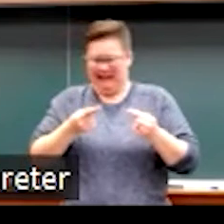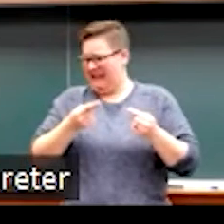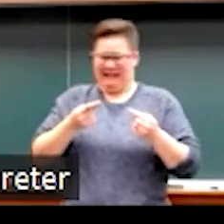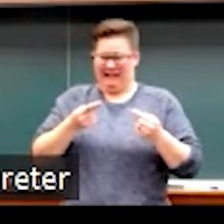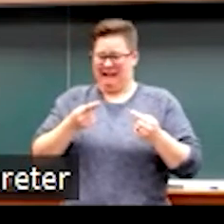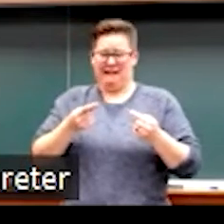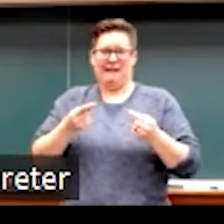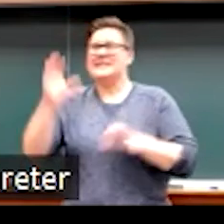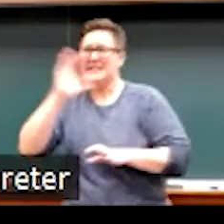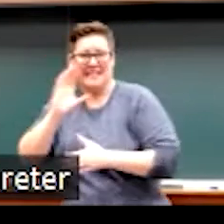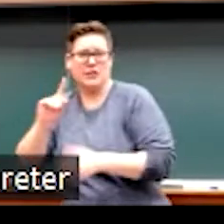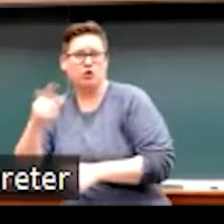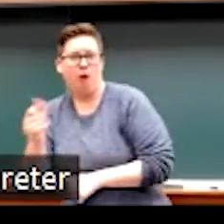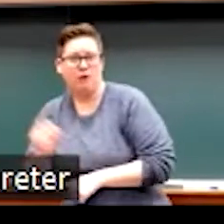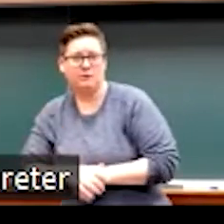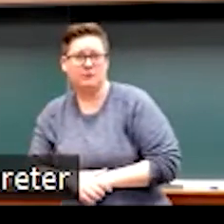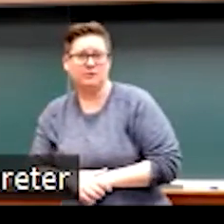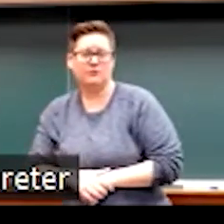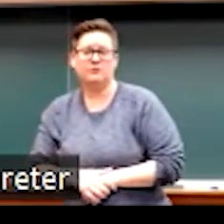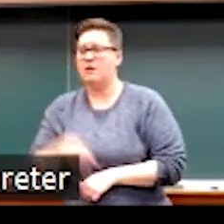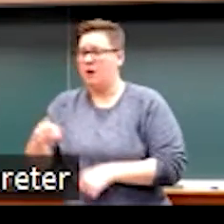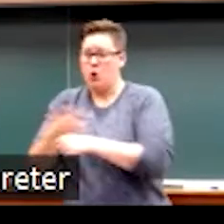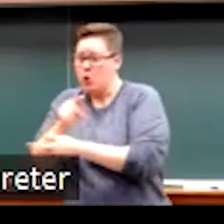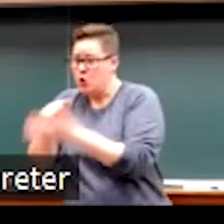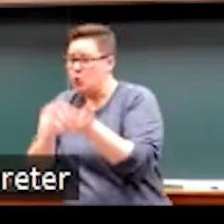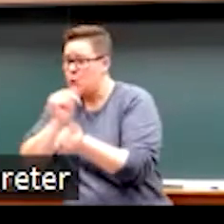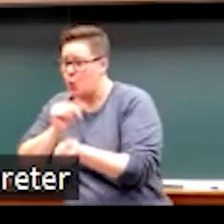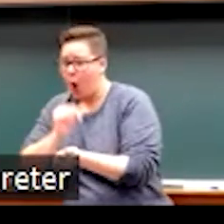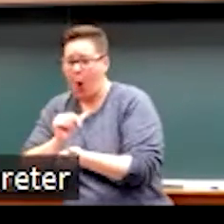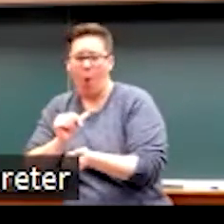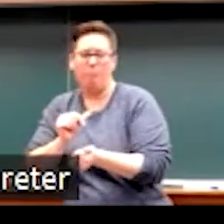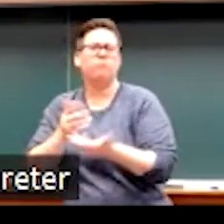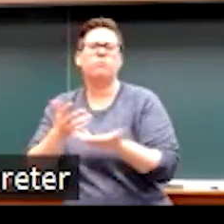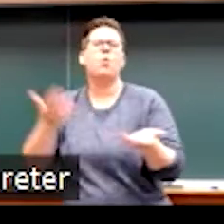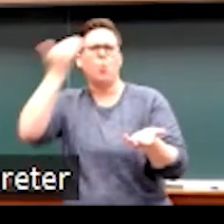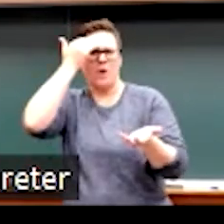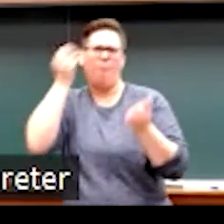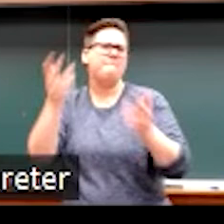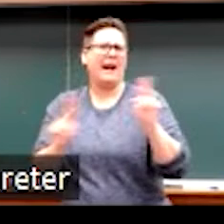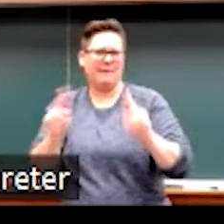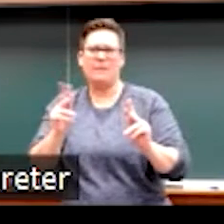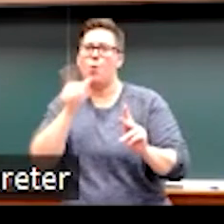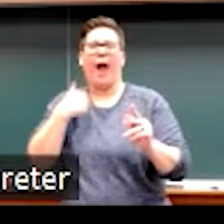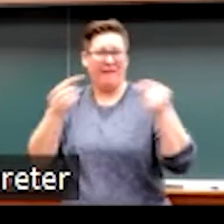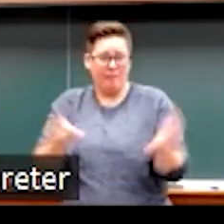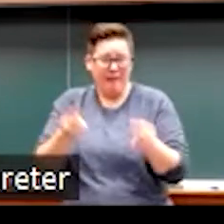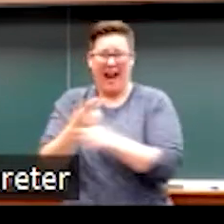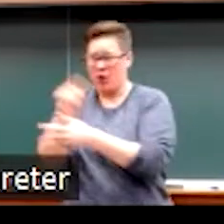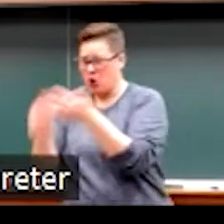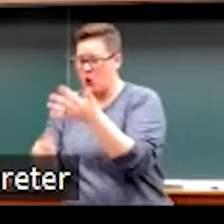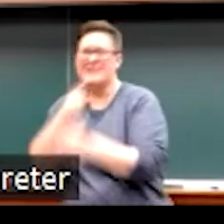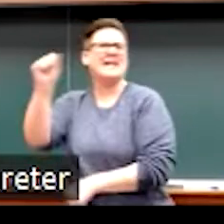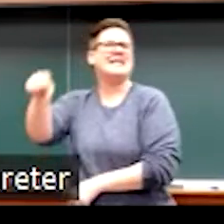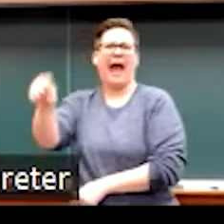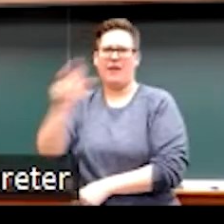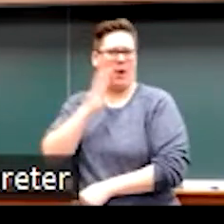behavior? The use of substances to cope with pain. This is readily endorsed by many people with pain who use substances. They